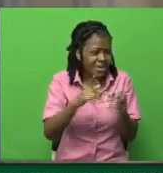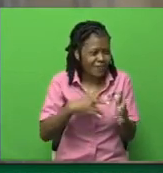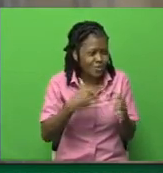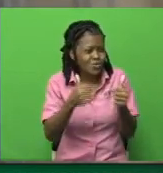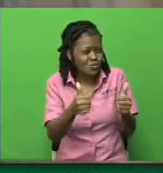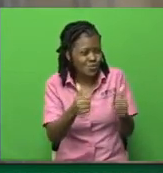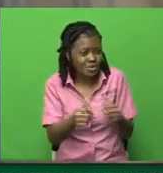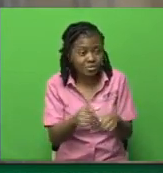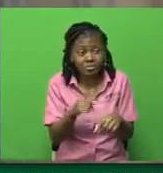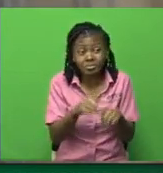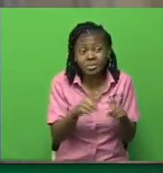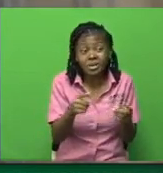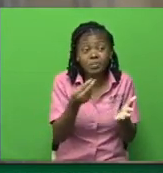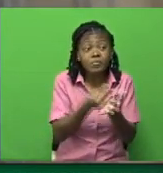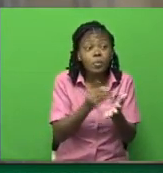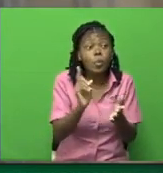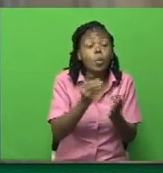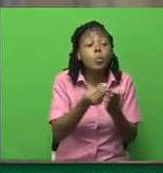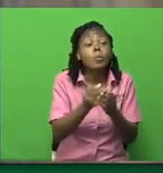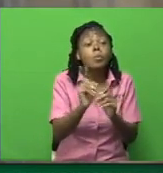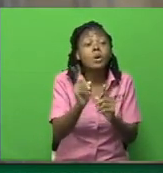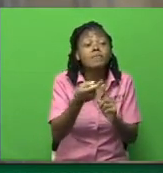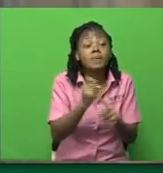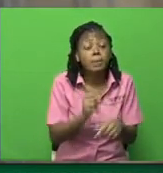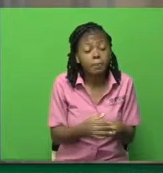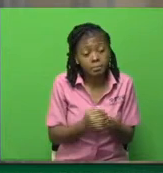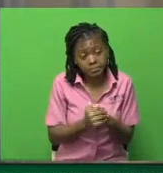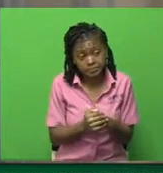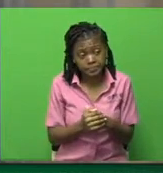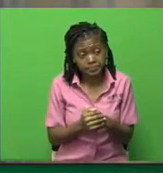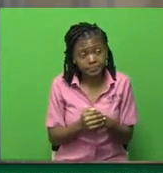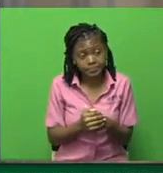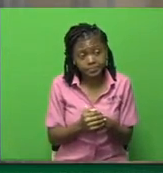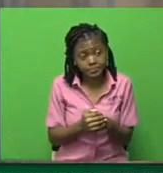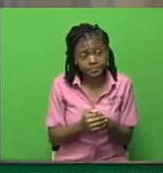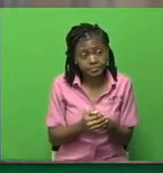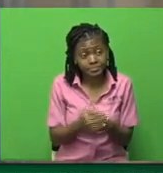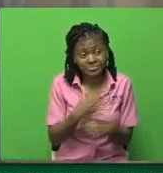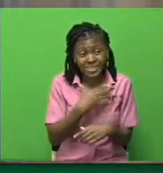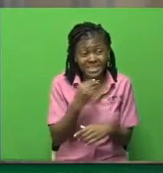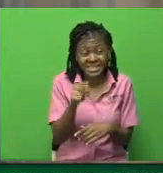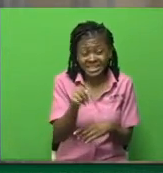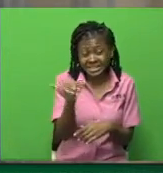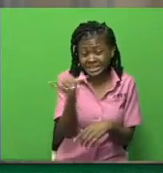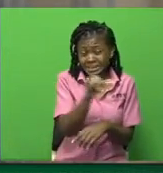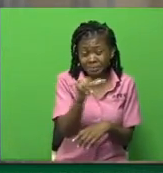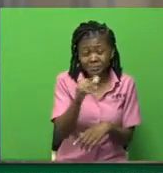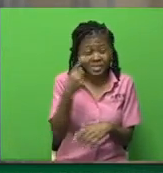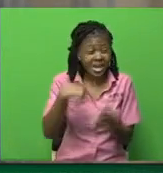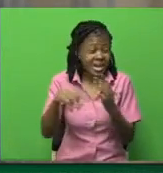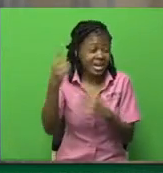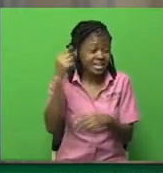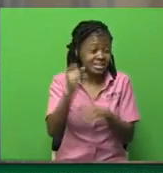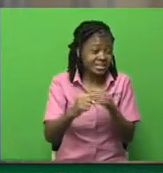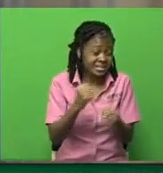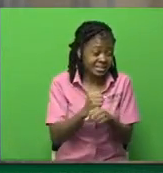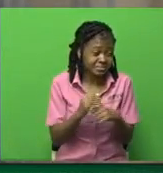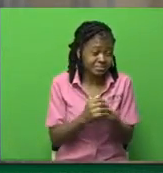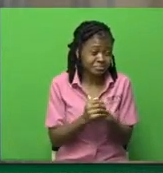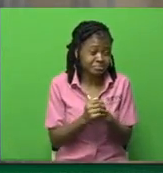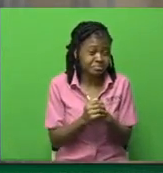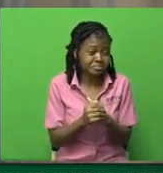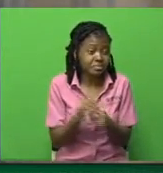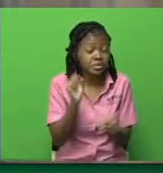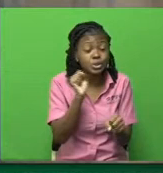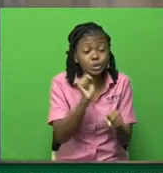um for 23. and that estimate Remains the Same as it was last year so where's the increased